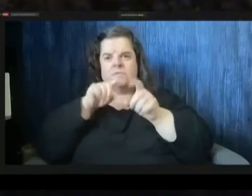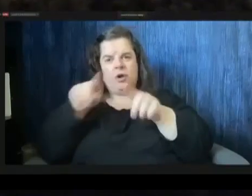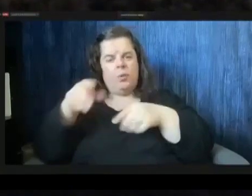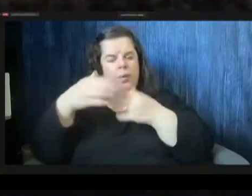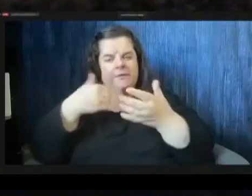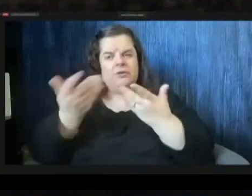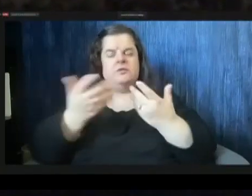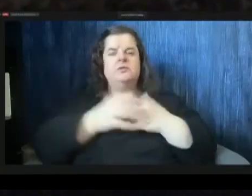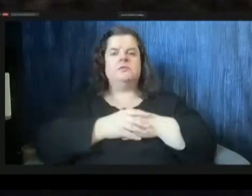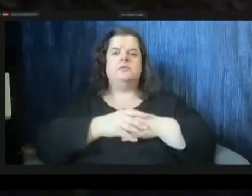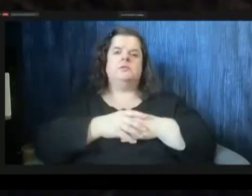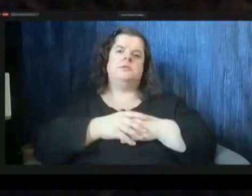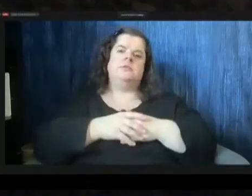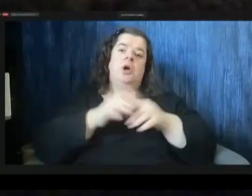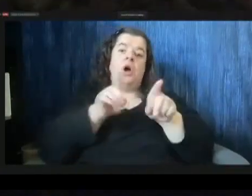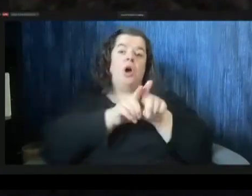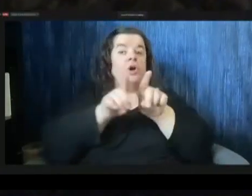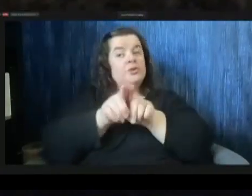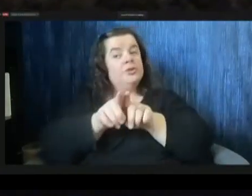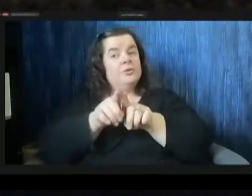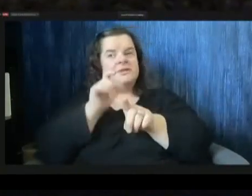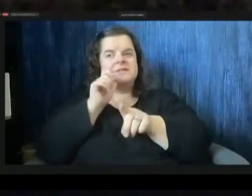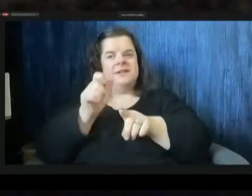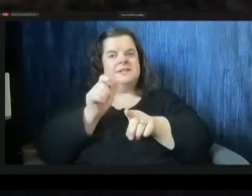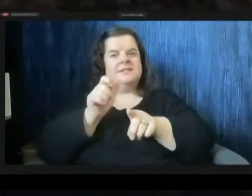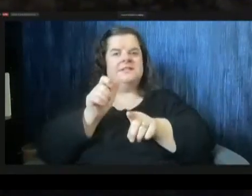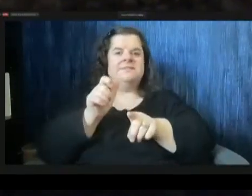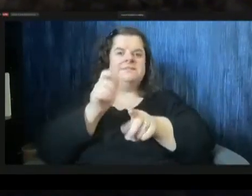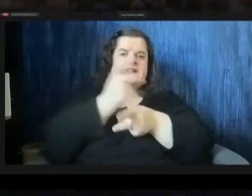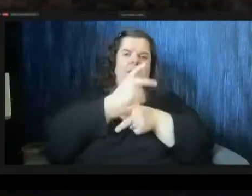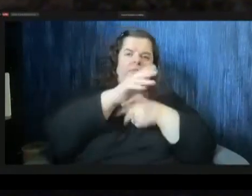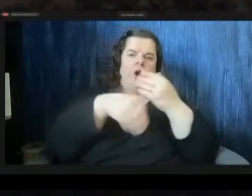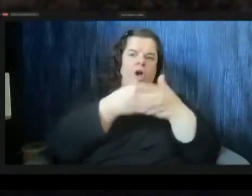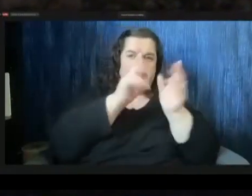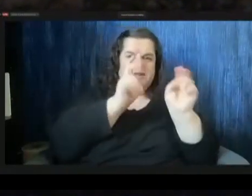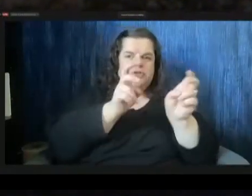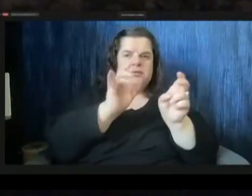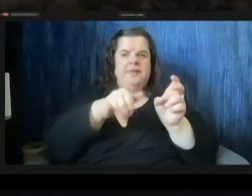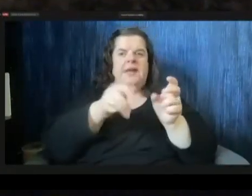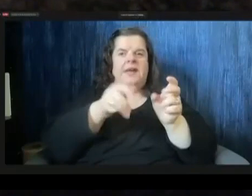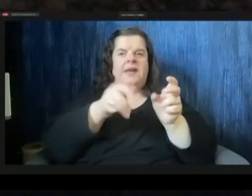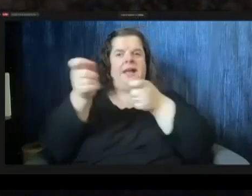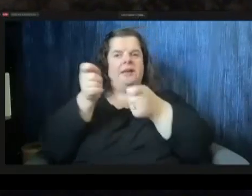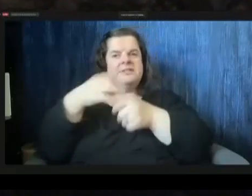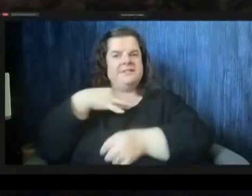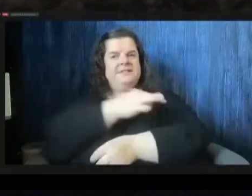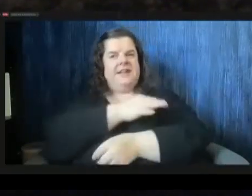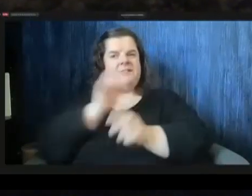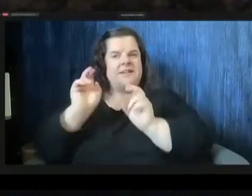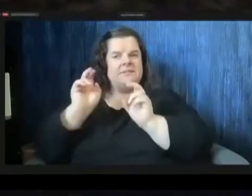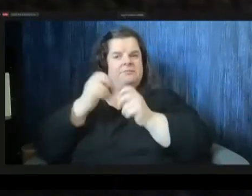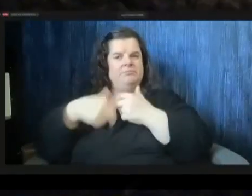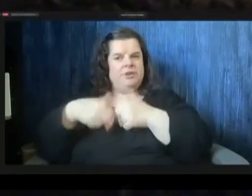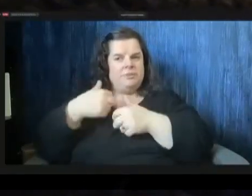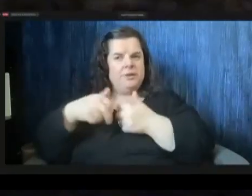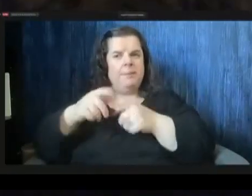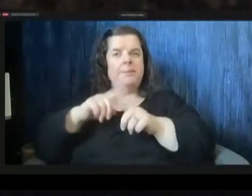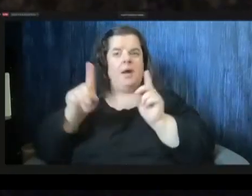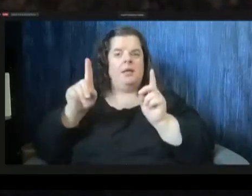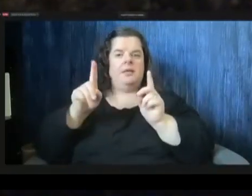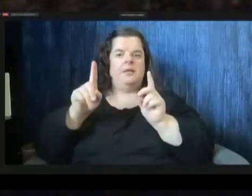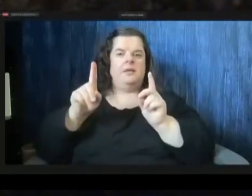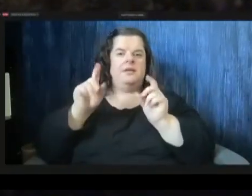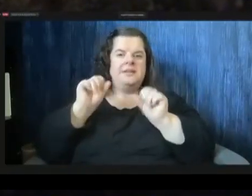But also, that doesn't necessarily get at all of the issues. It maybe gets to the staffing issue, but there's also the question of, can